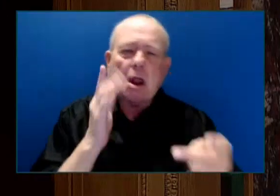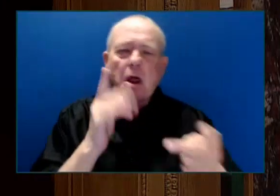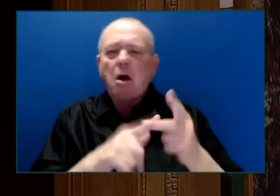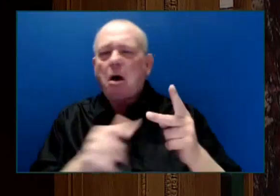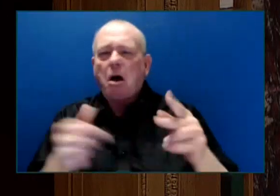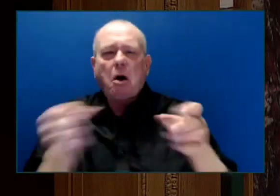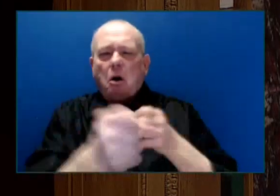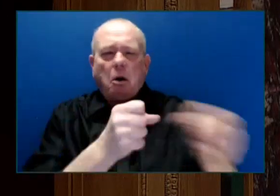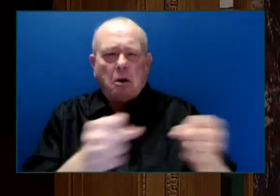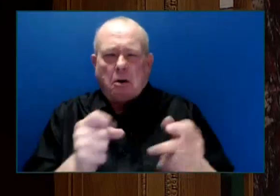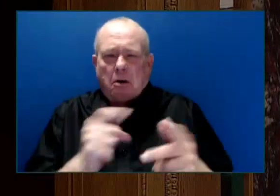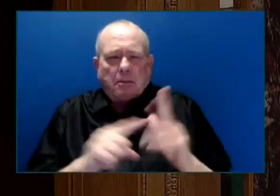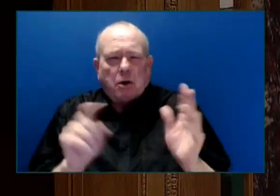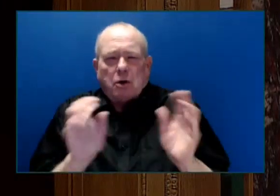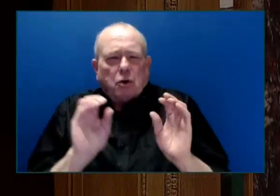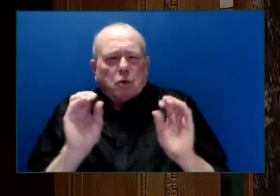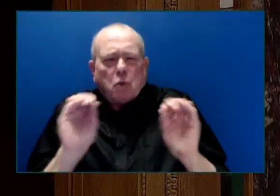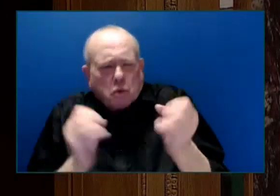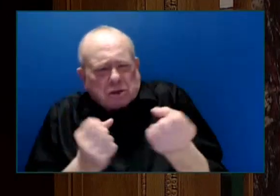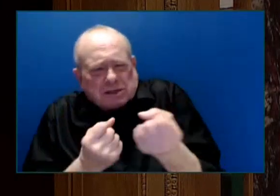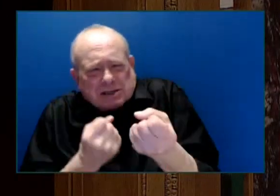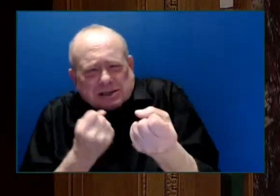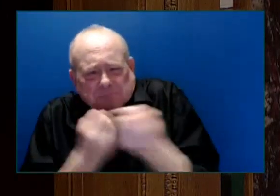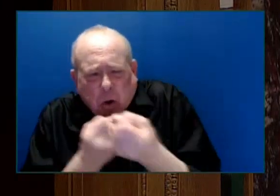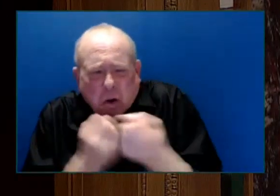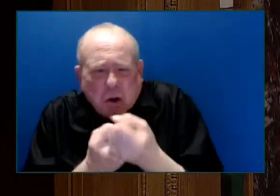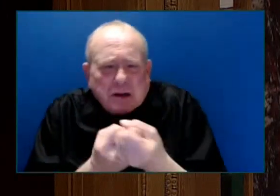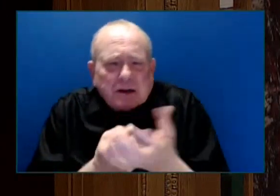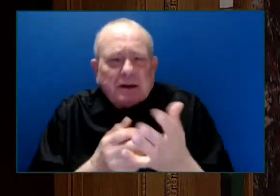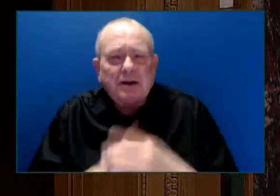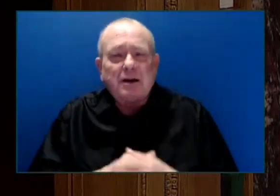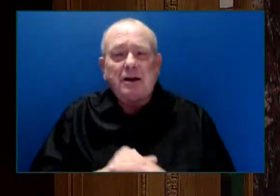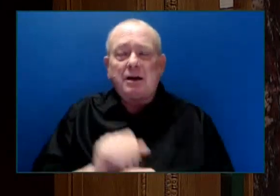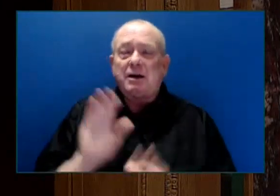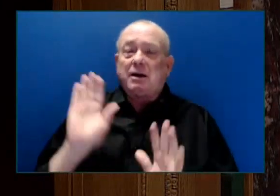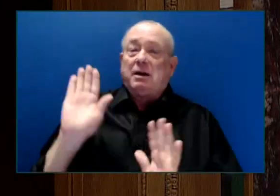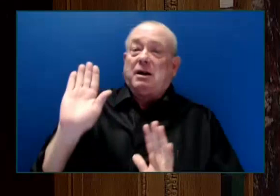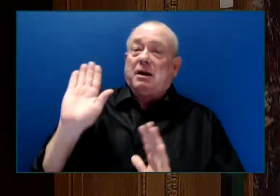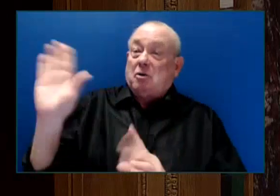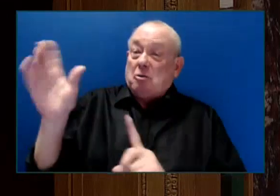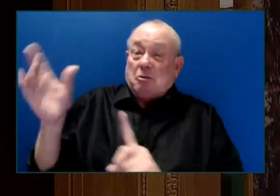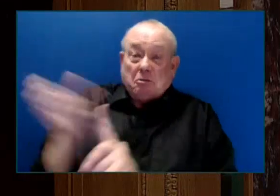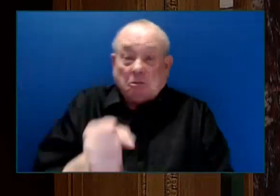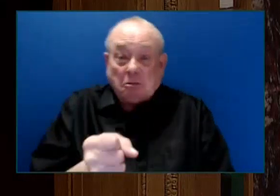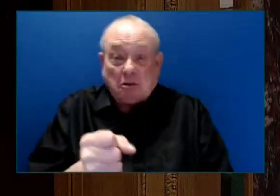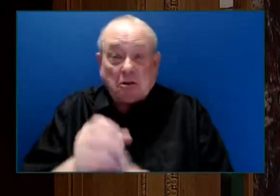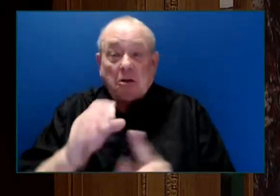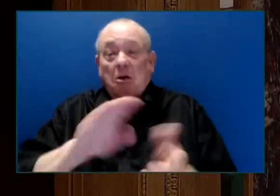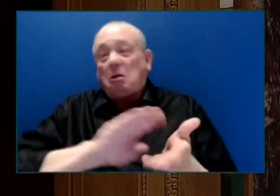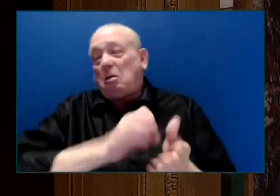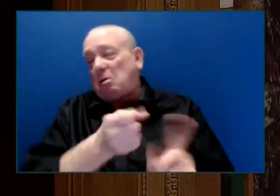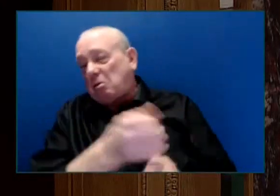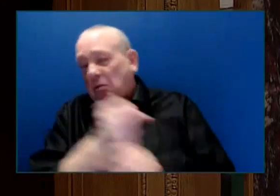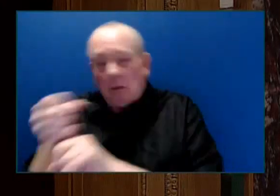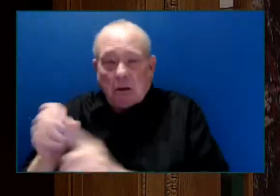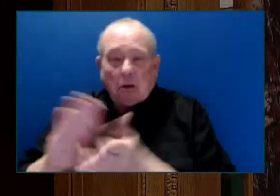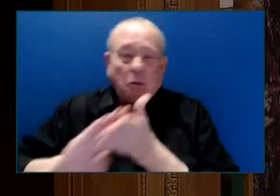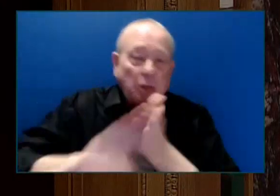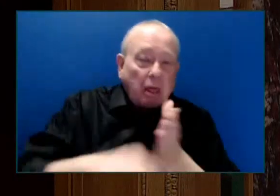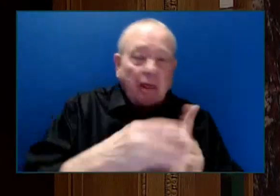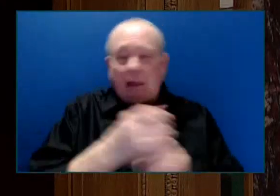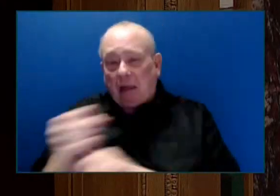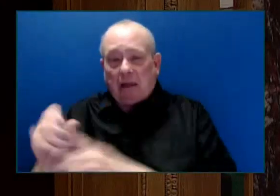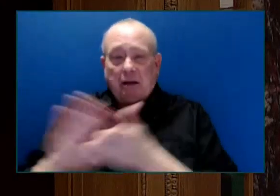and release justice system that has seen random crime spiral out of control. And